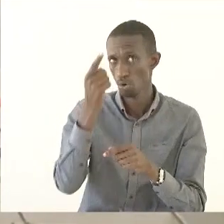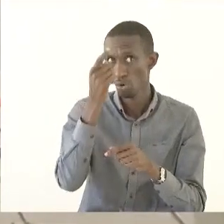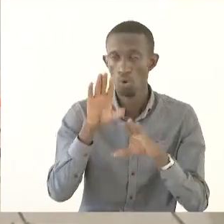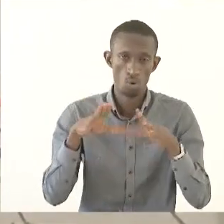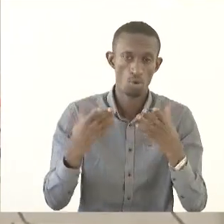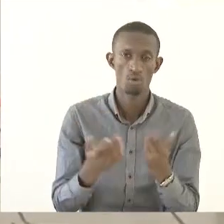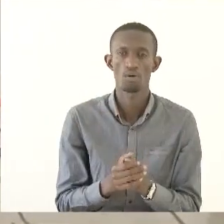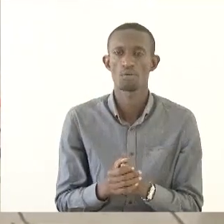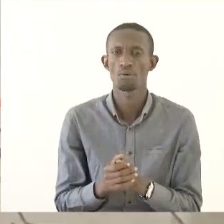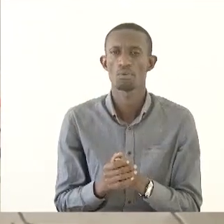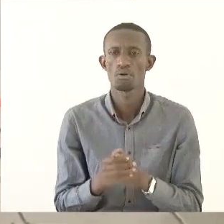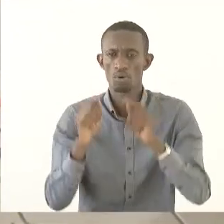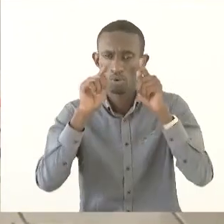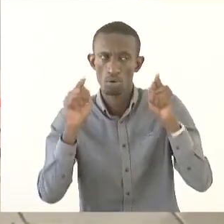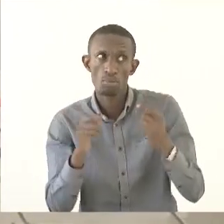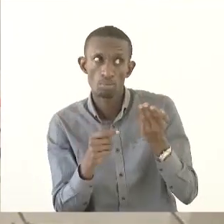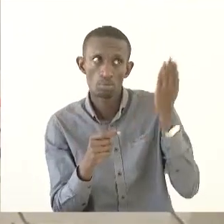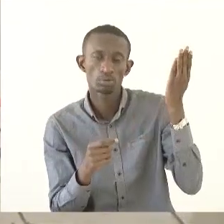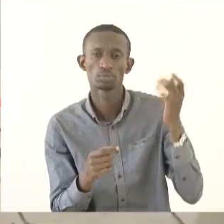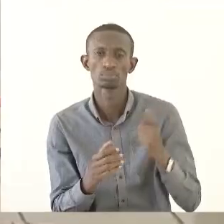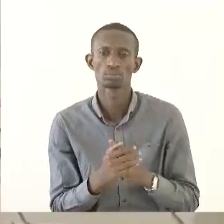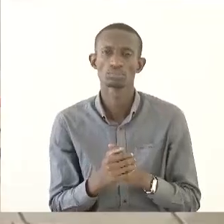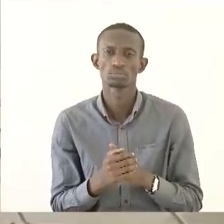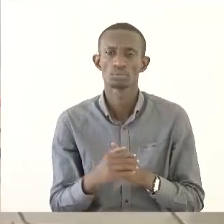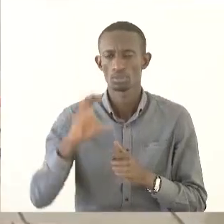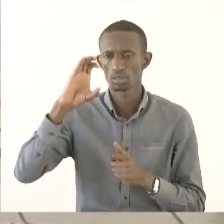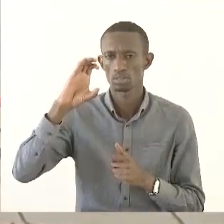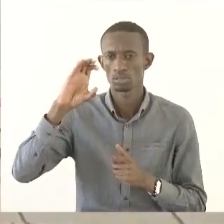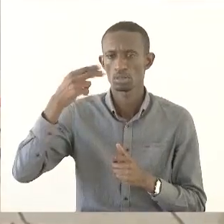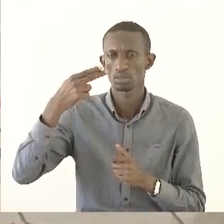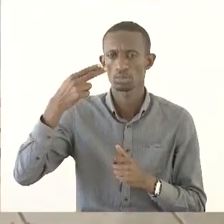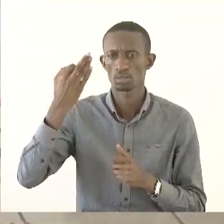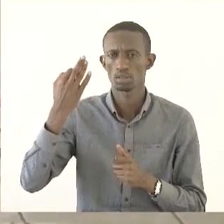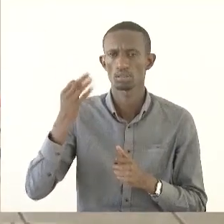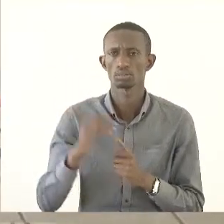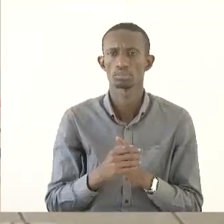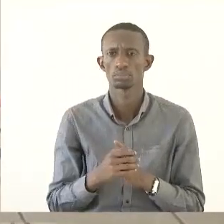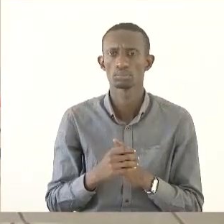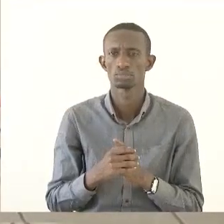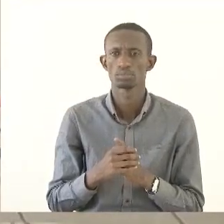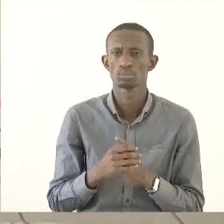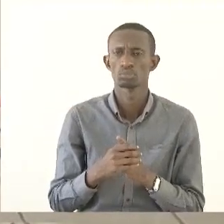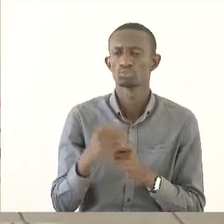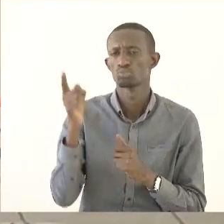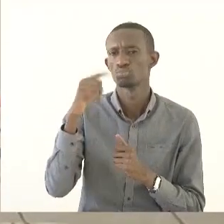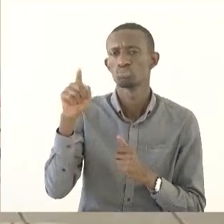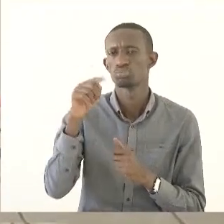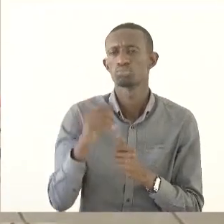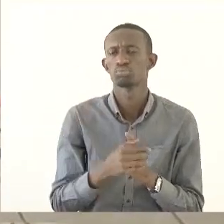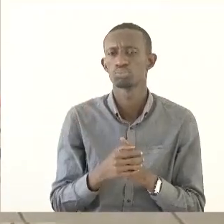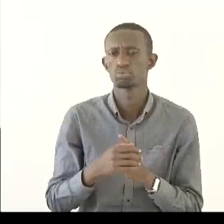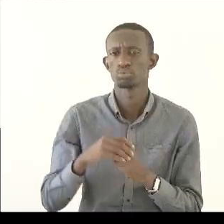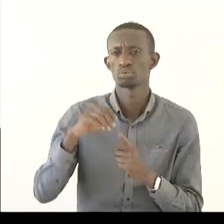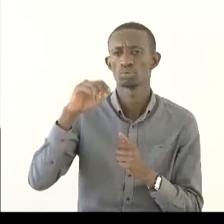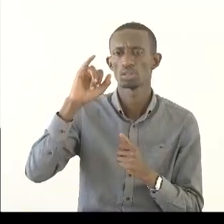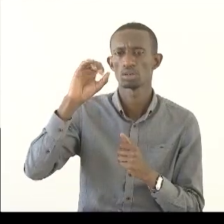may have this compound, CH3 with chlorine. So these are isomeric compound